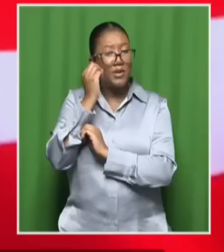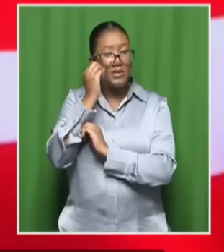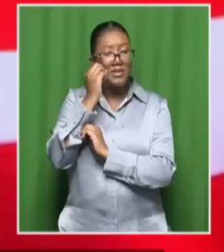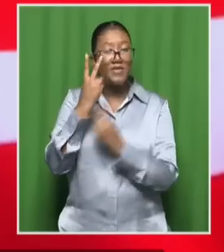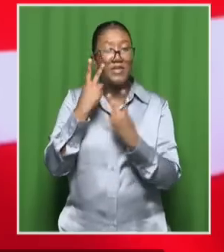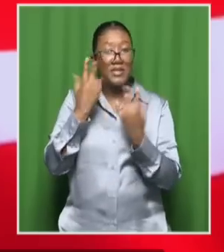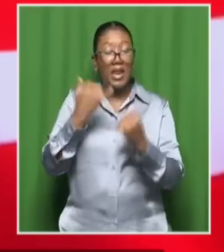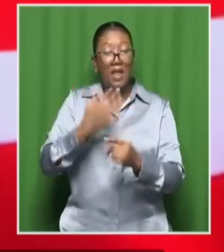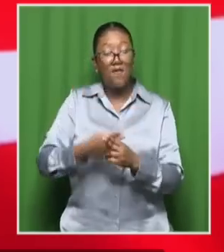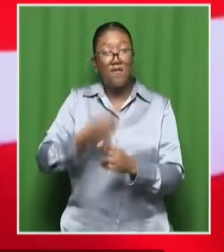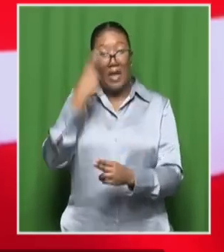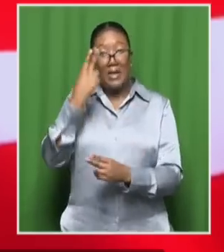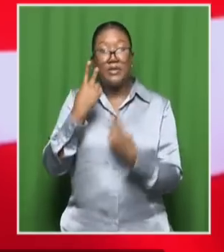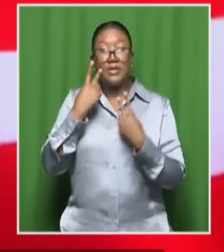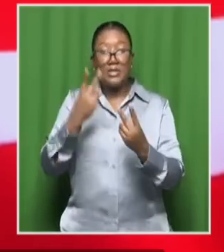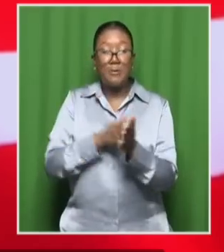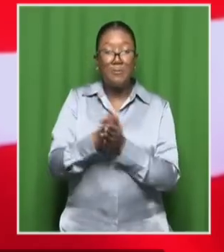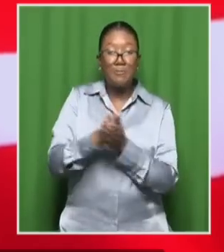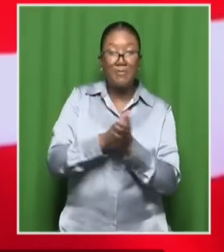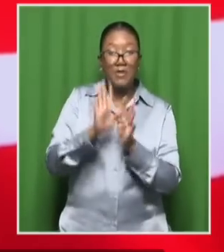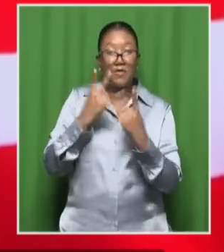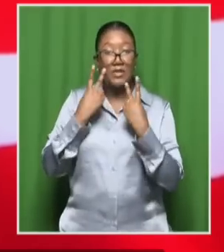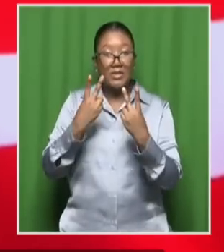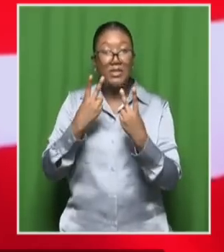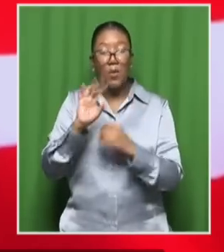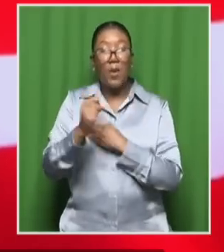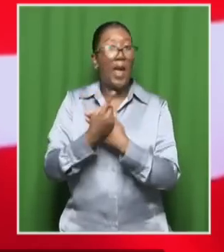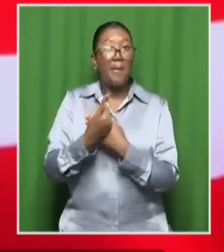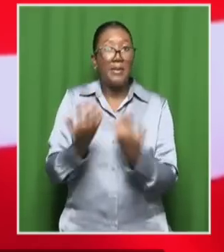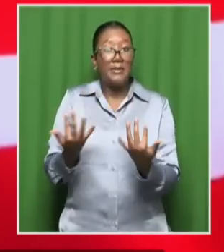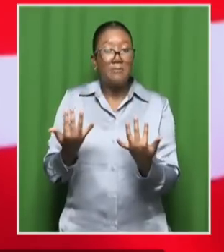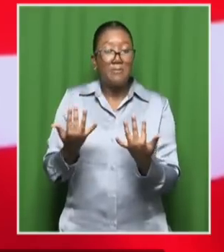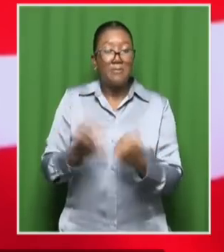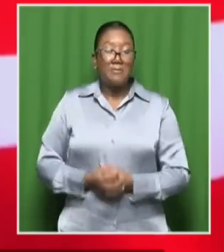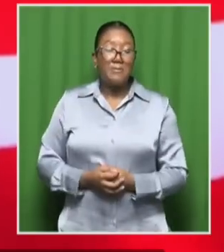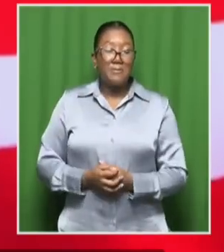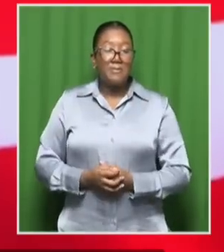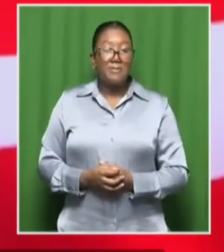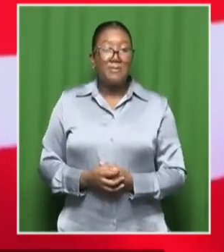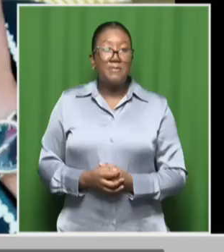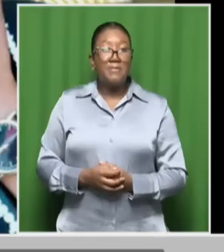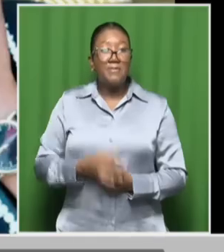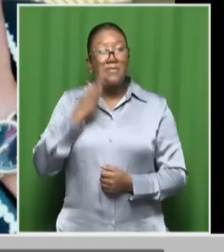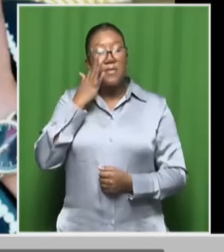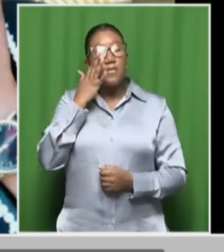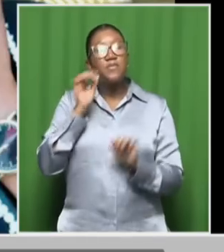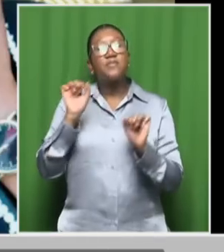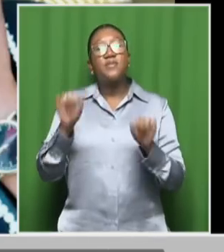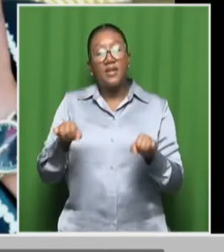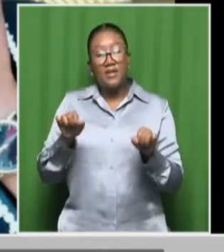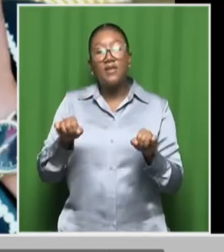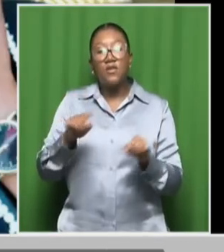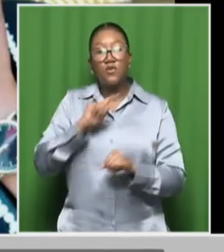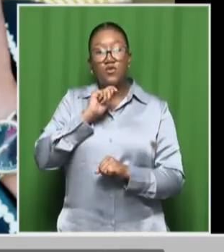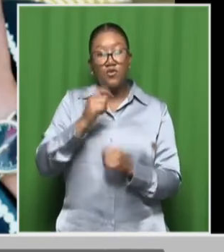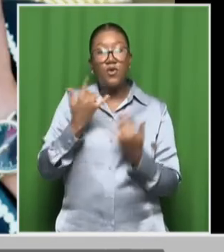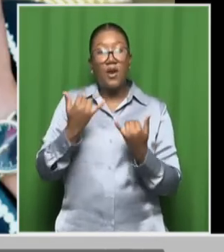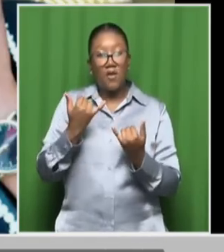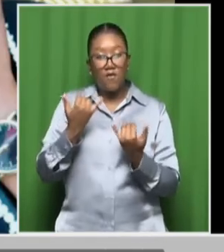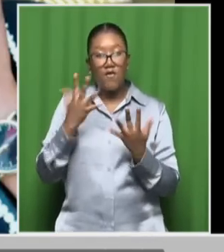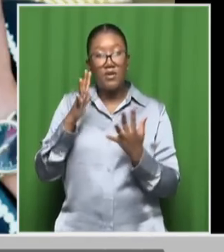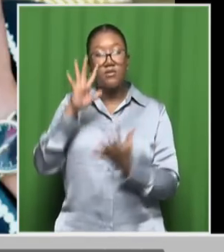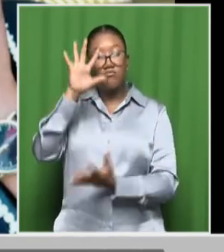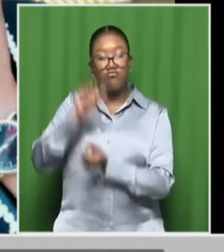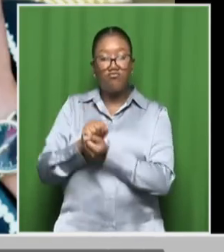final countdown, the latest polling, what is it saying? Well, you are correct. We just read